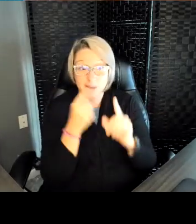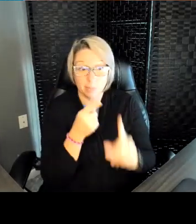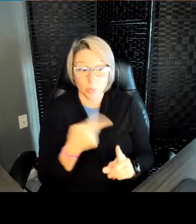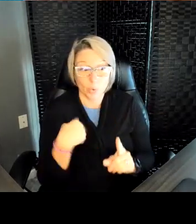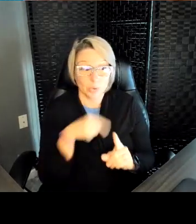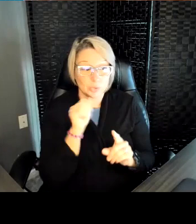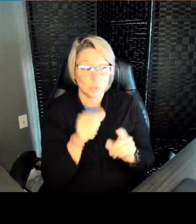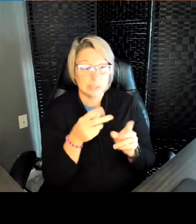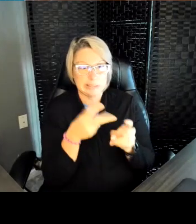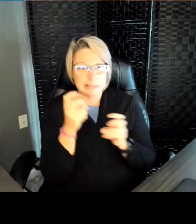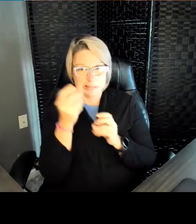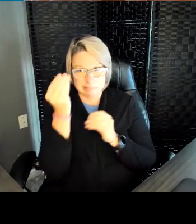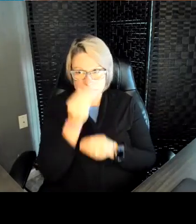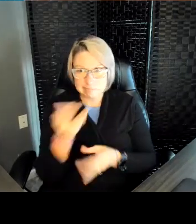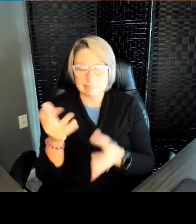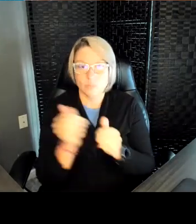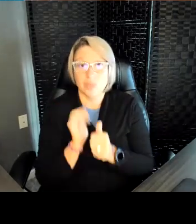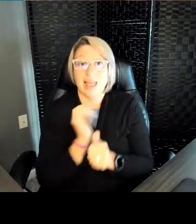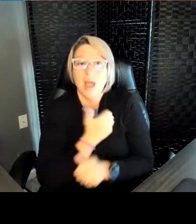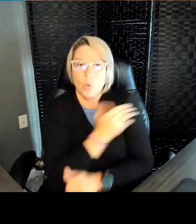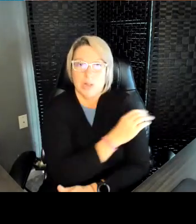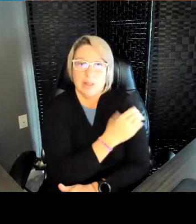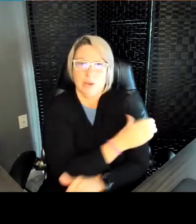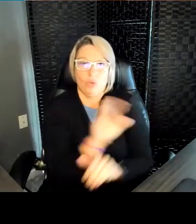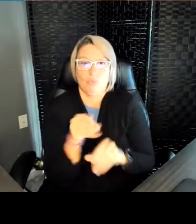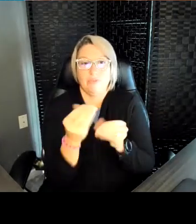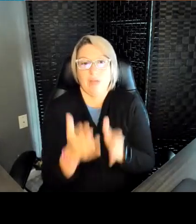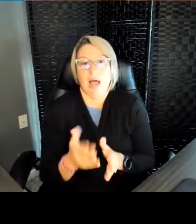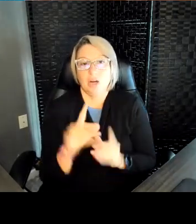to share with our clinical providers when they share news?